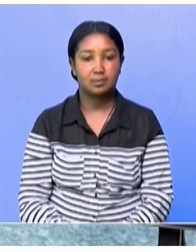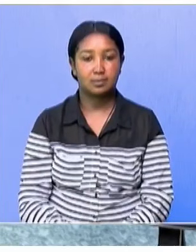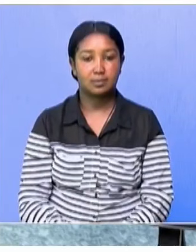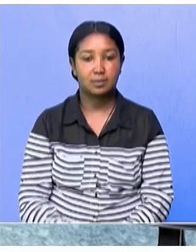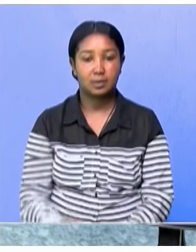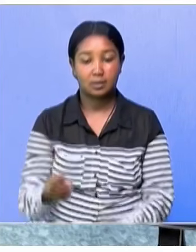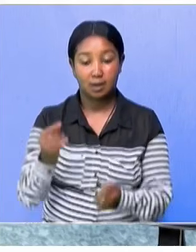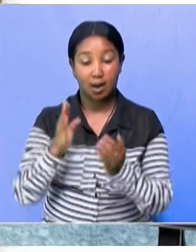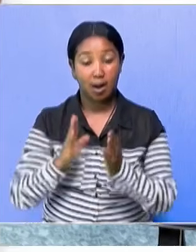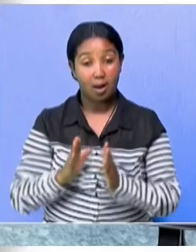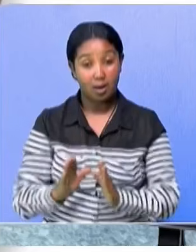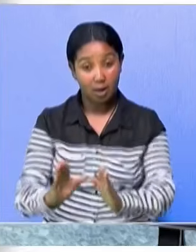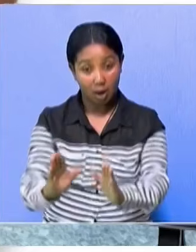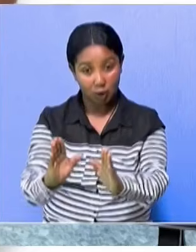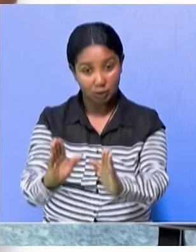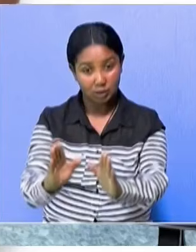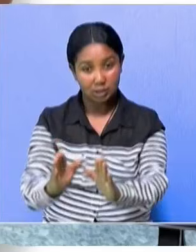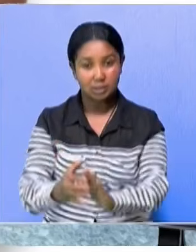allowed